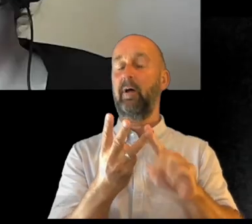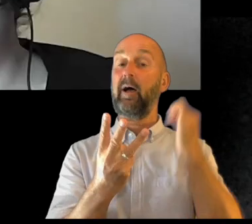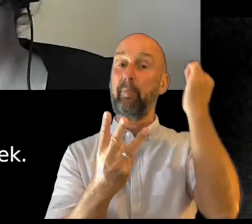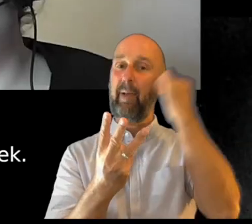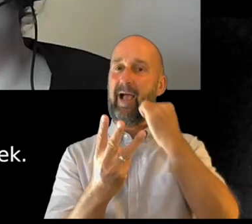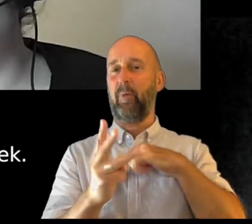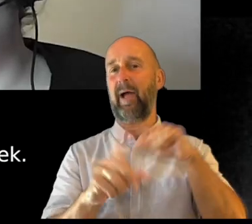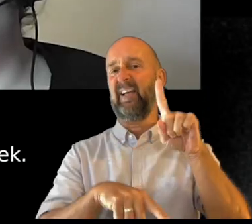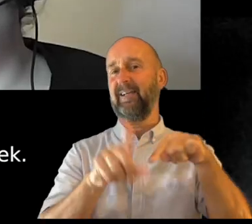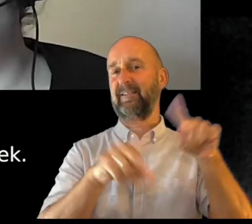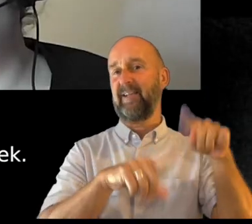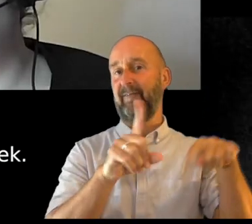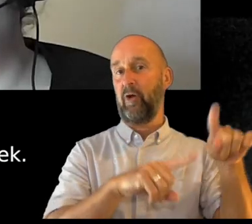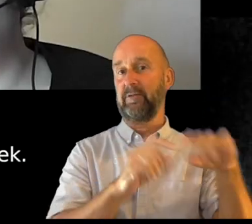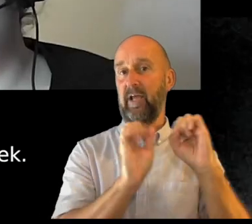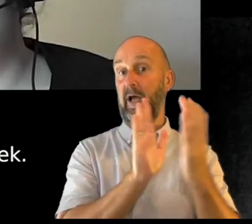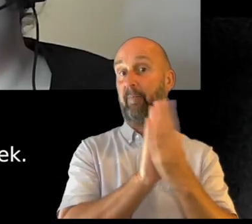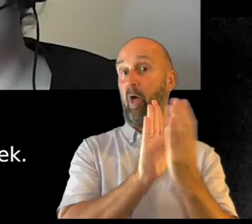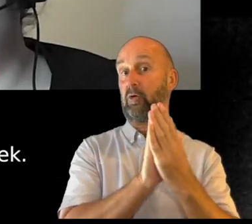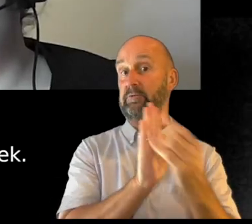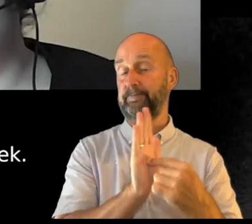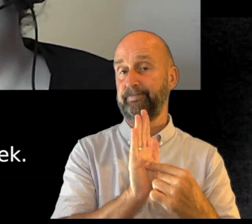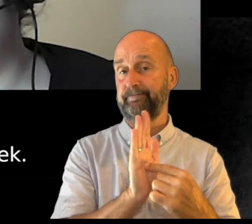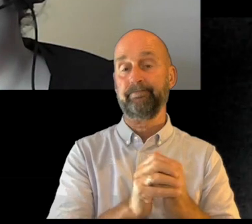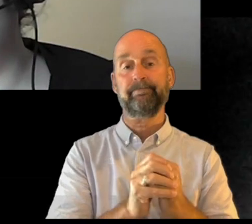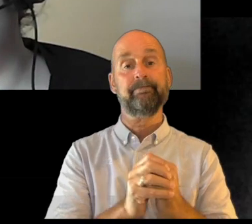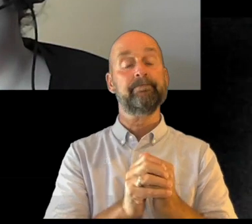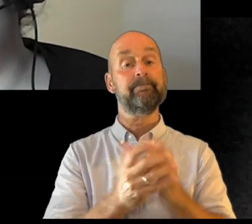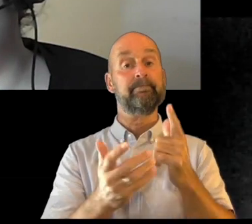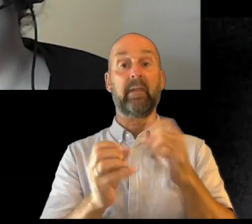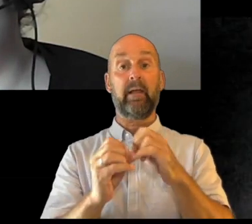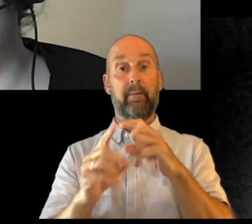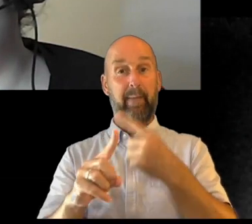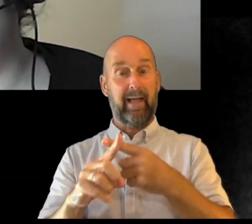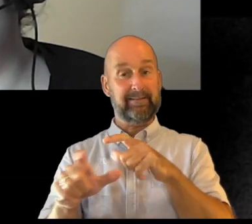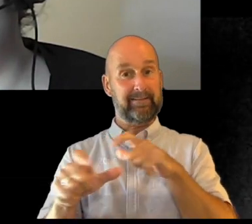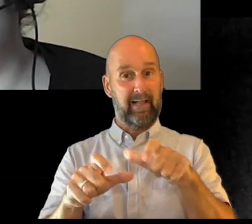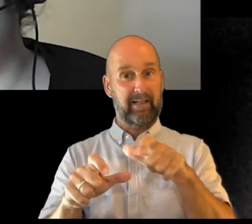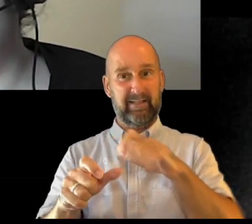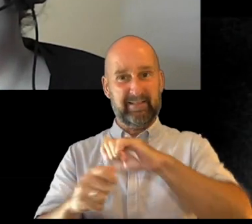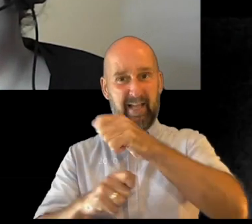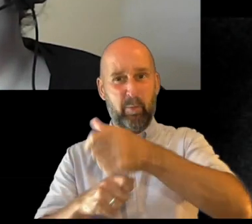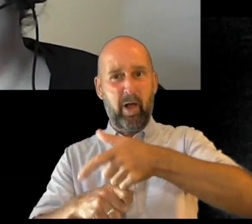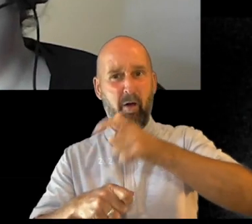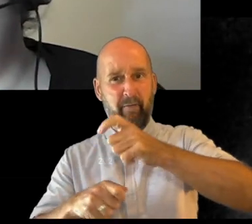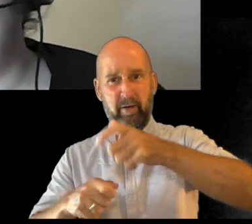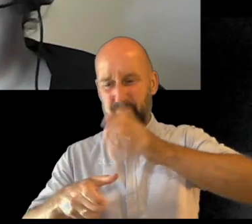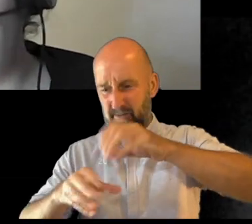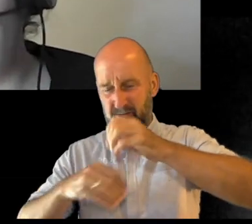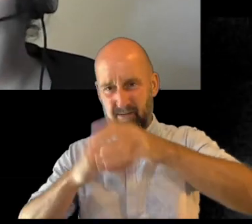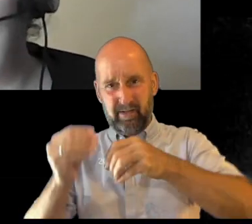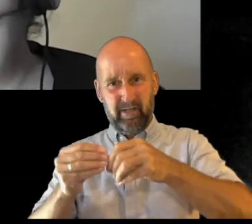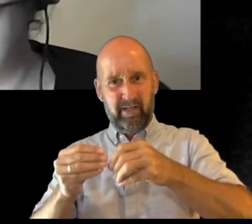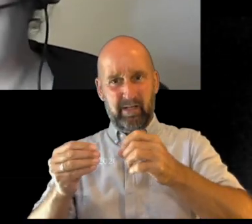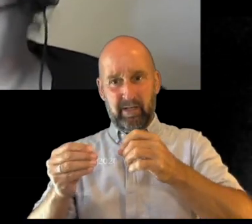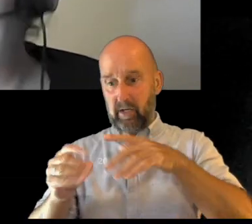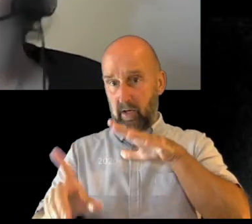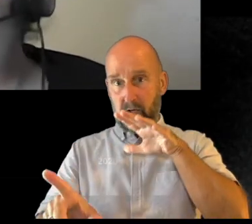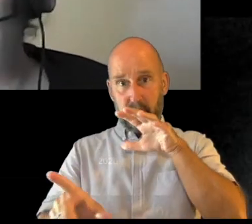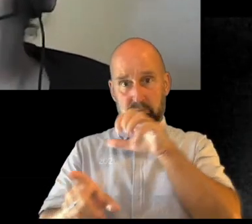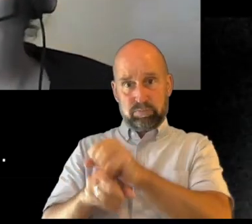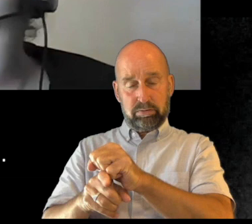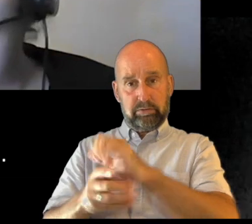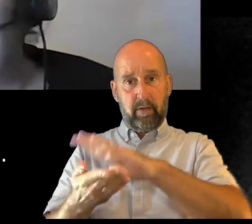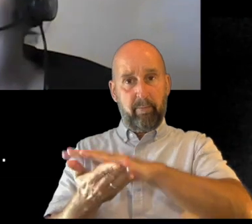blogs. External, behind London Fashion Week. Bex digs through used takeaway coffee cups. Spots, a battered